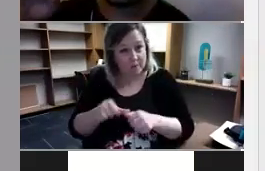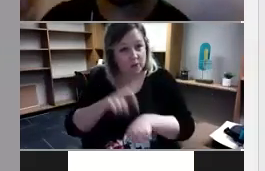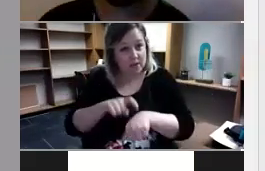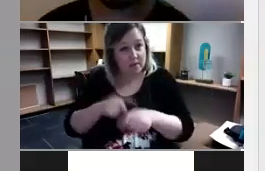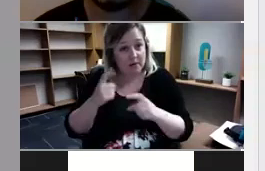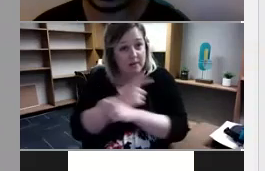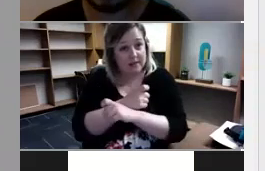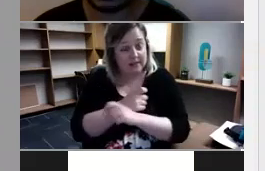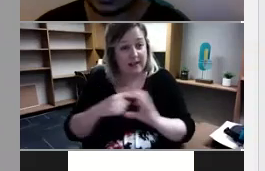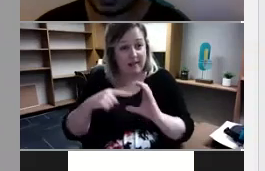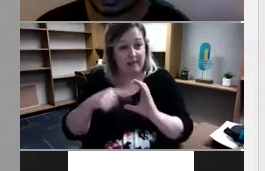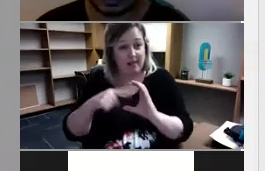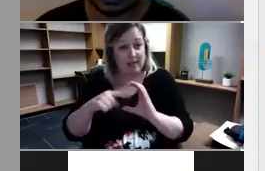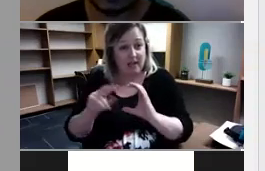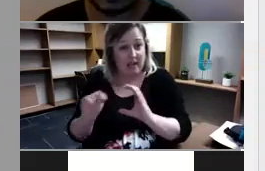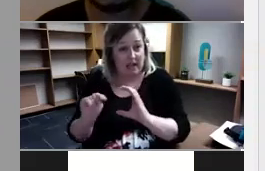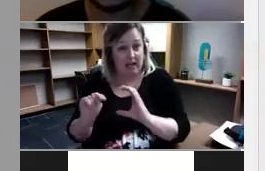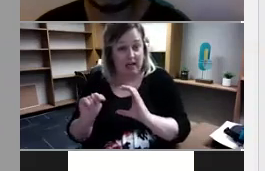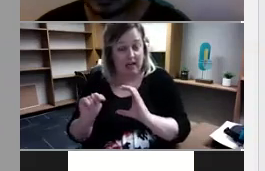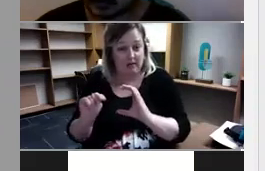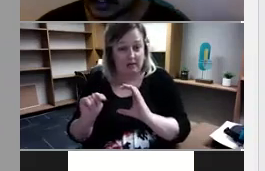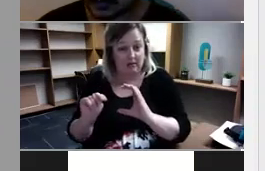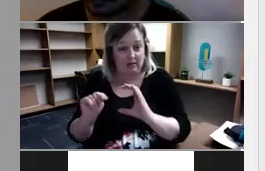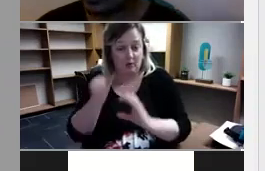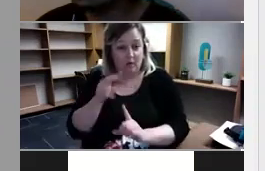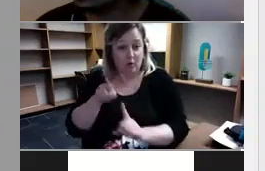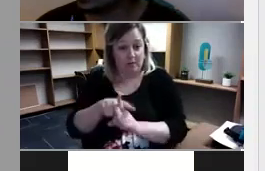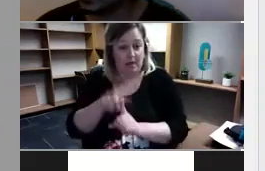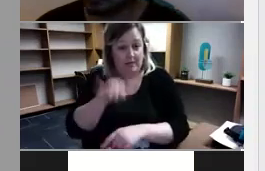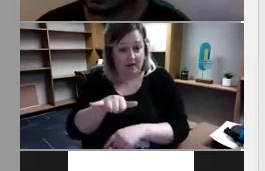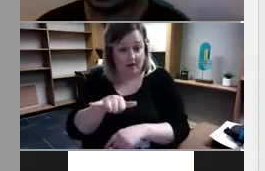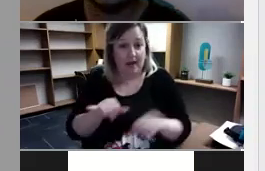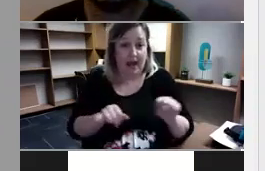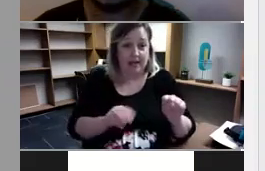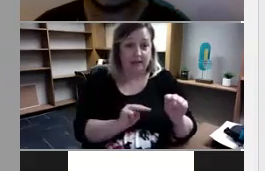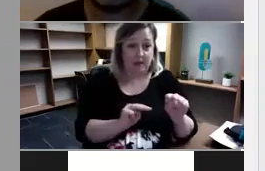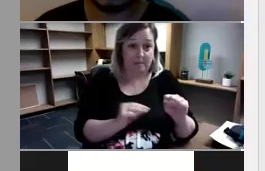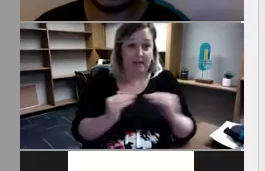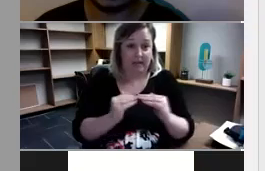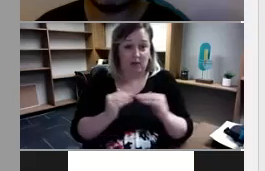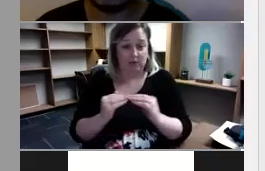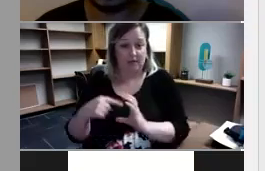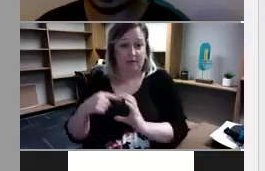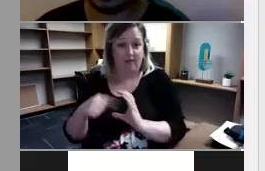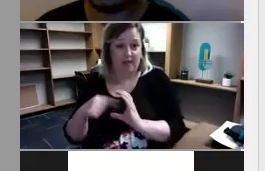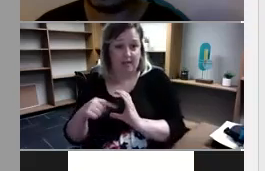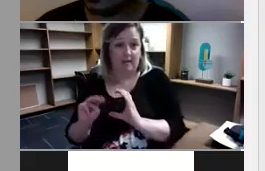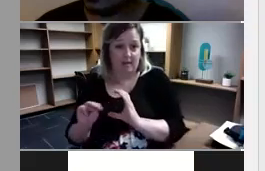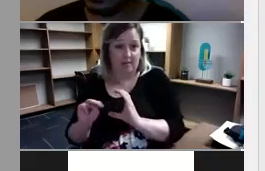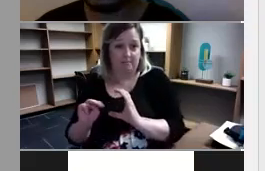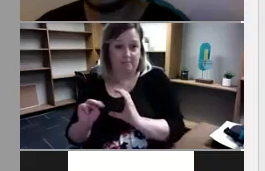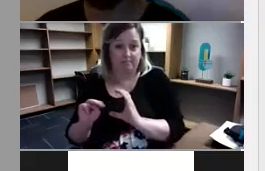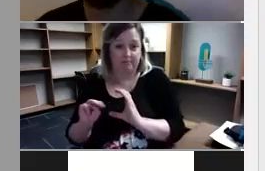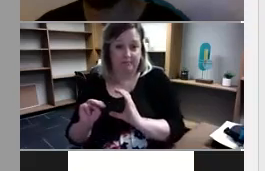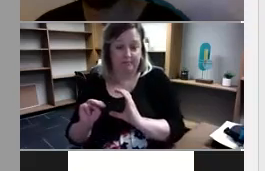So similarly, when we apply this particular thing, we have s of m equals to theta of m, where m equals to 2 to the power of